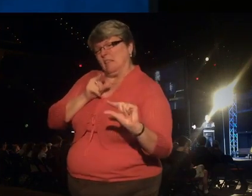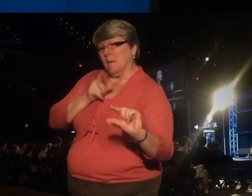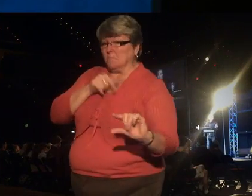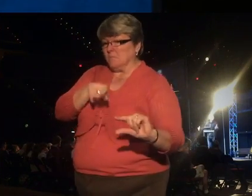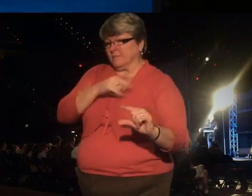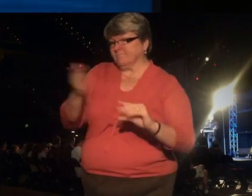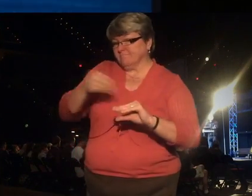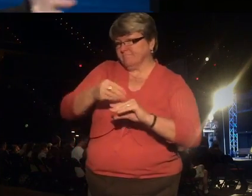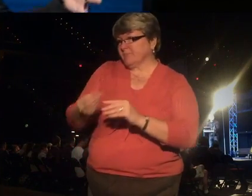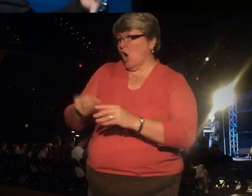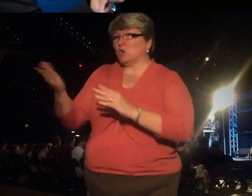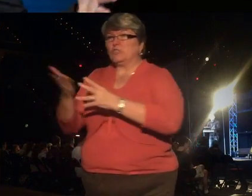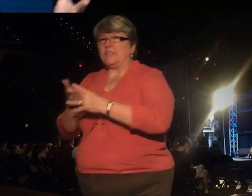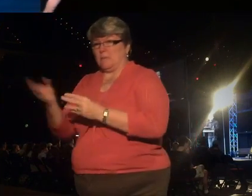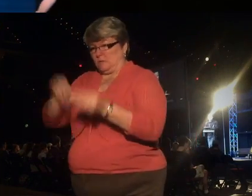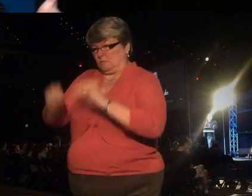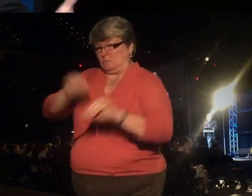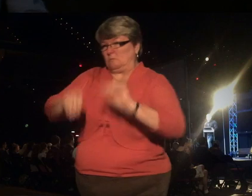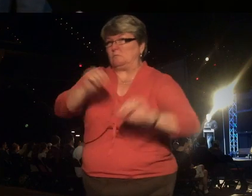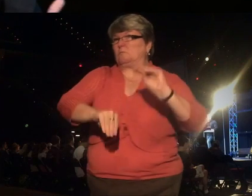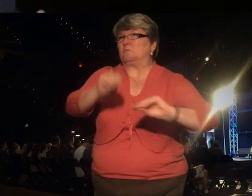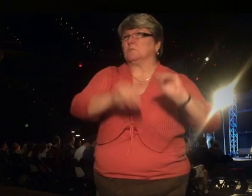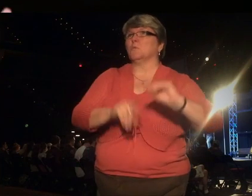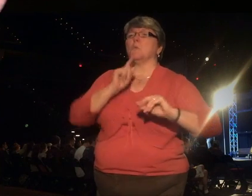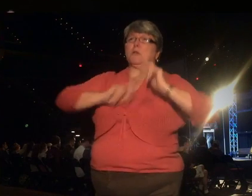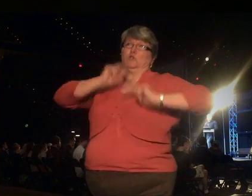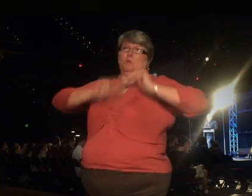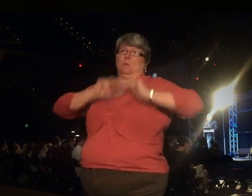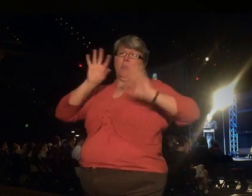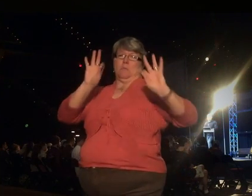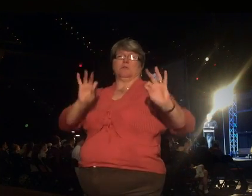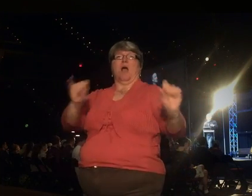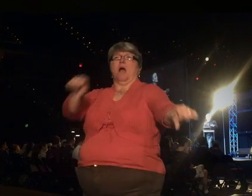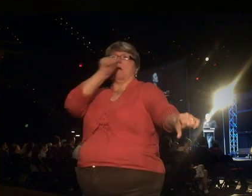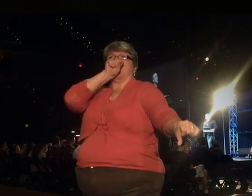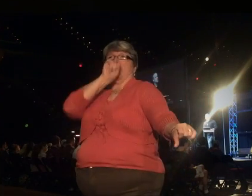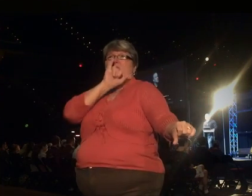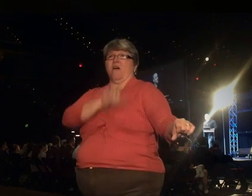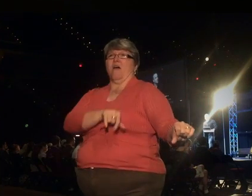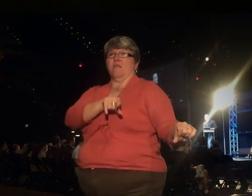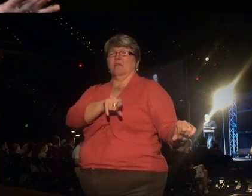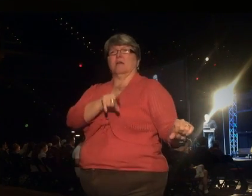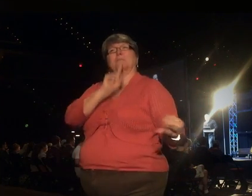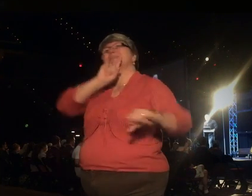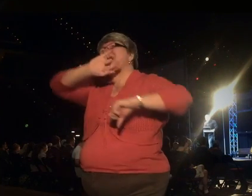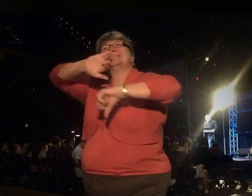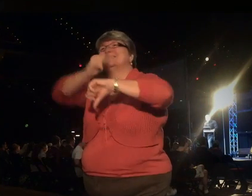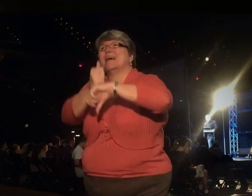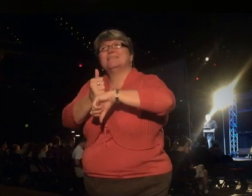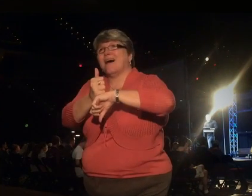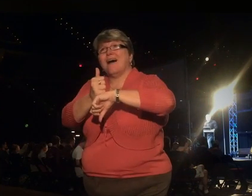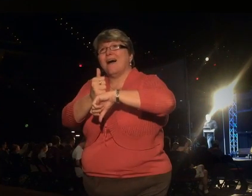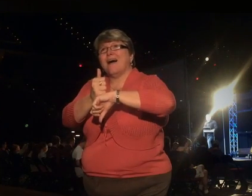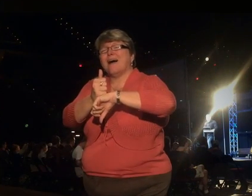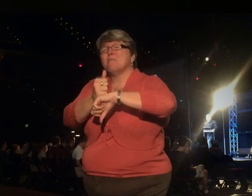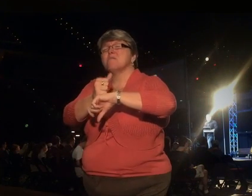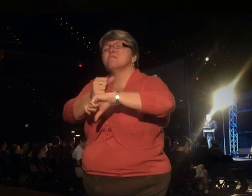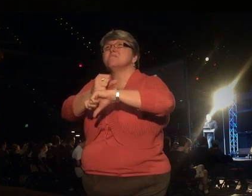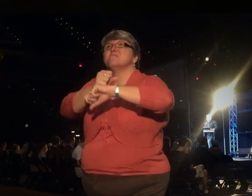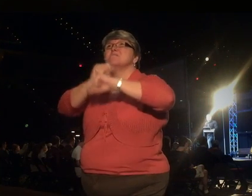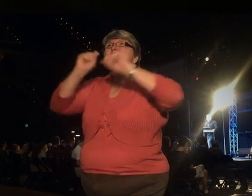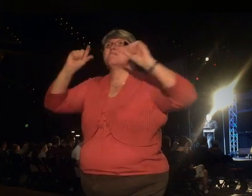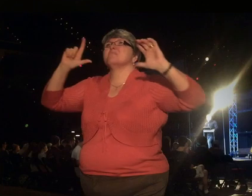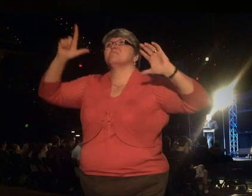to, and we start assembling the fantasy person we love, right? But that sets us up for so